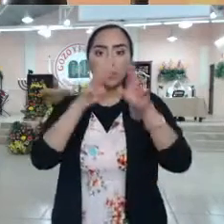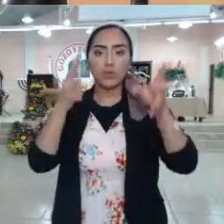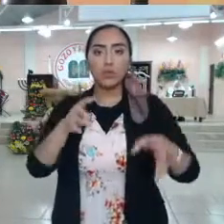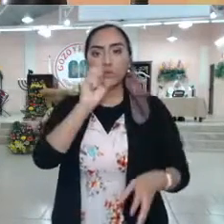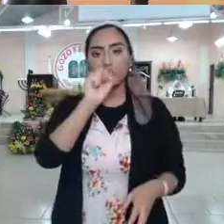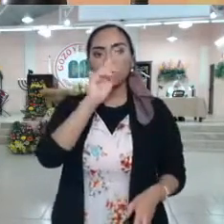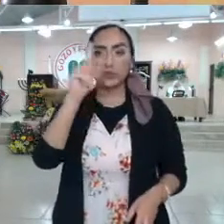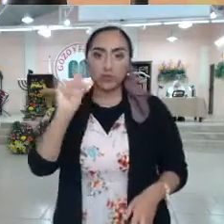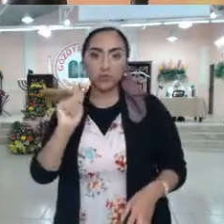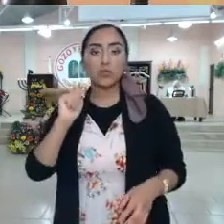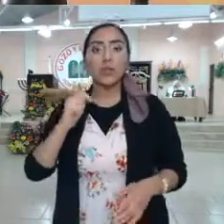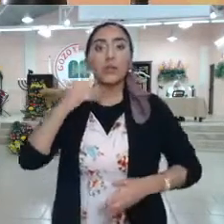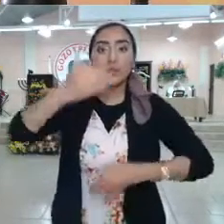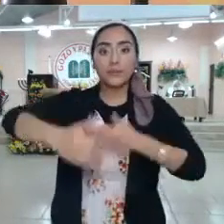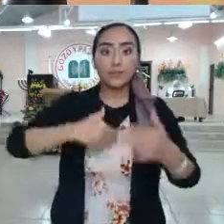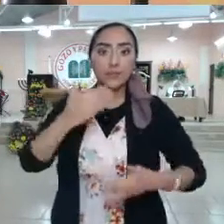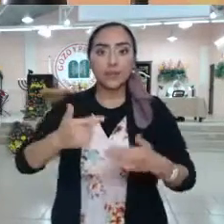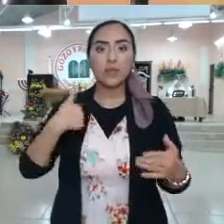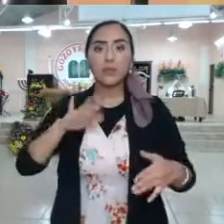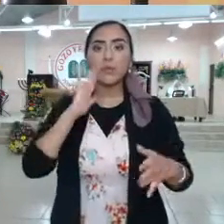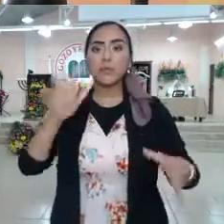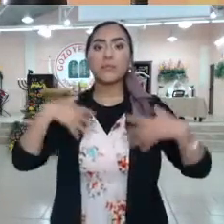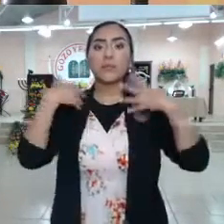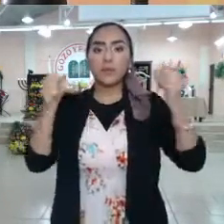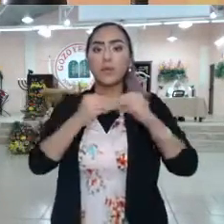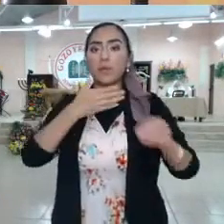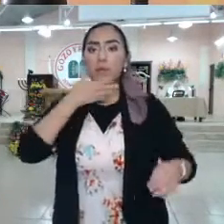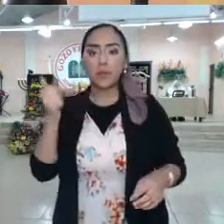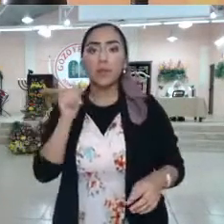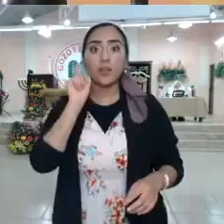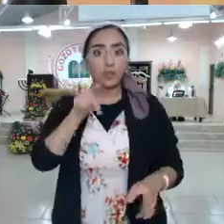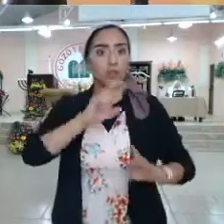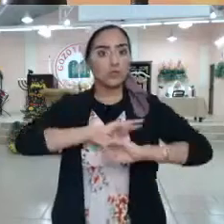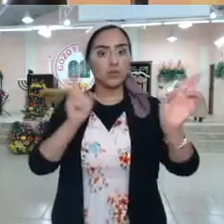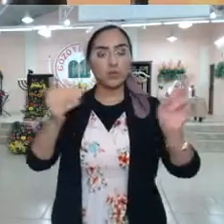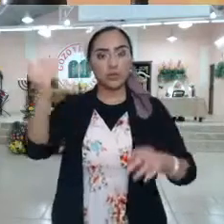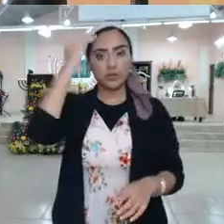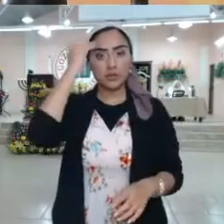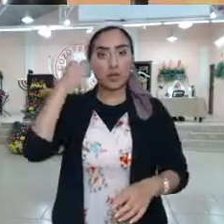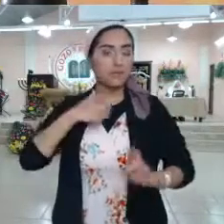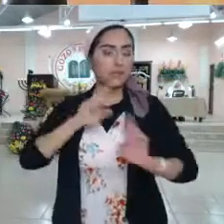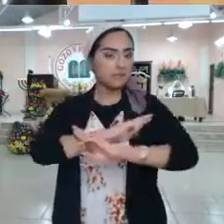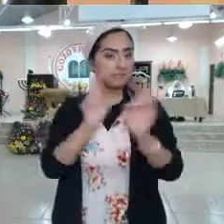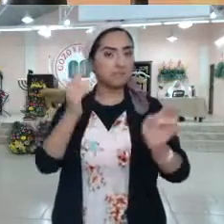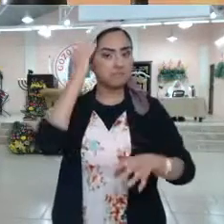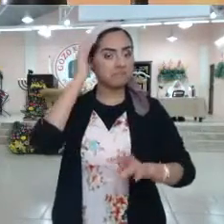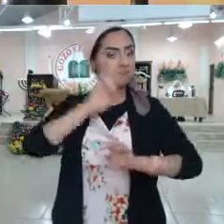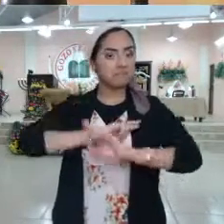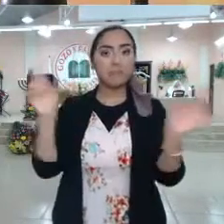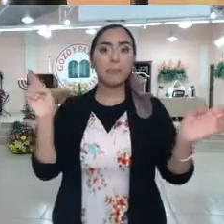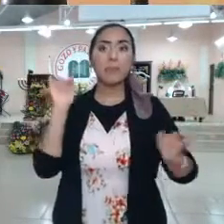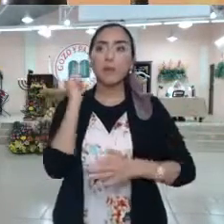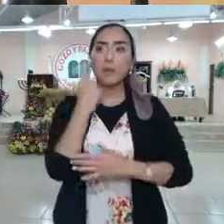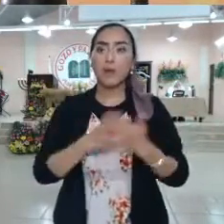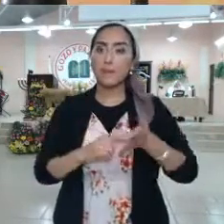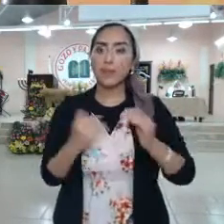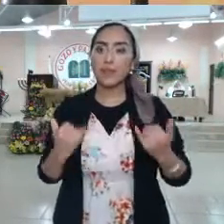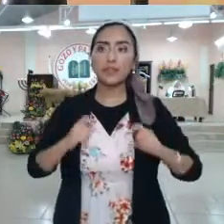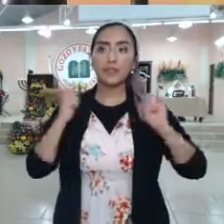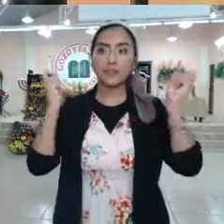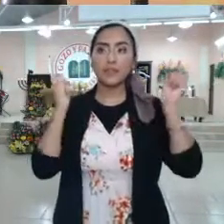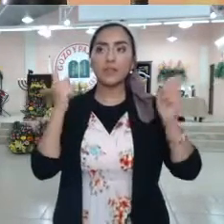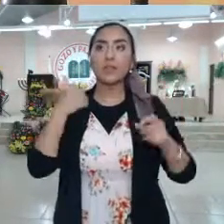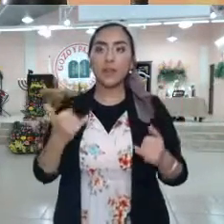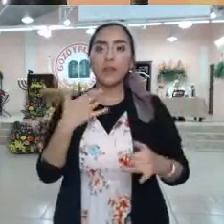reconciliation, Yom Kippur, and the feast of Sukkot. So every day we're going to put more effort. You already learned, then I also learned what